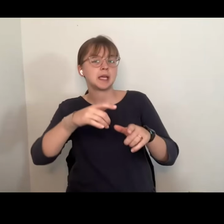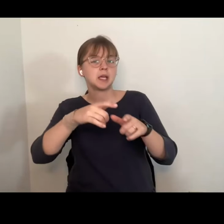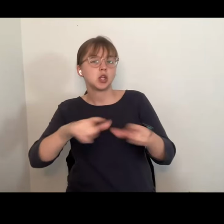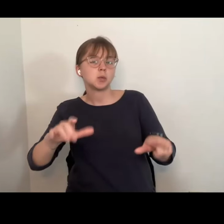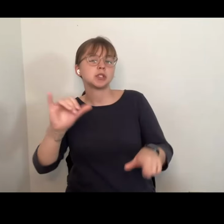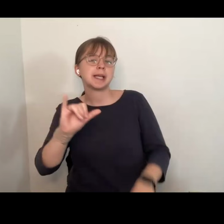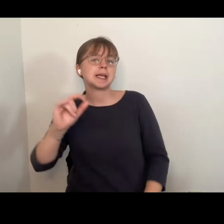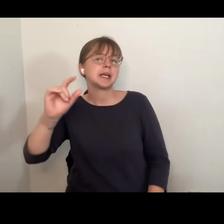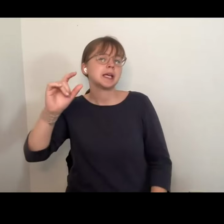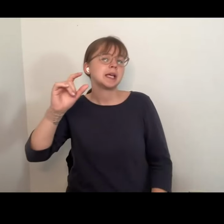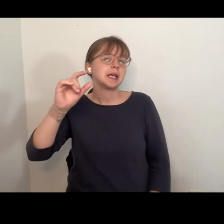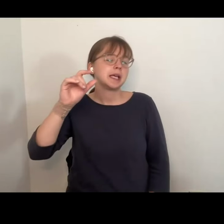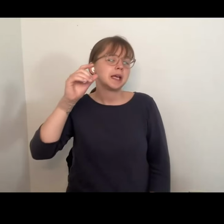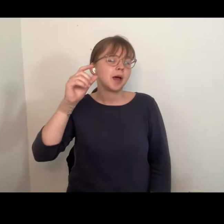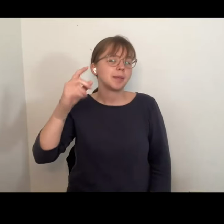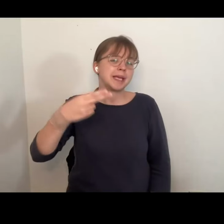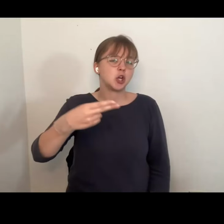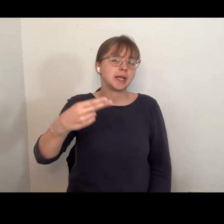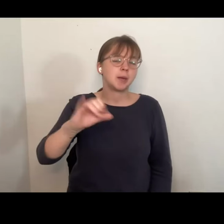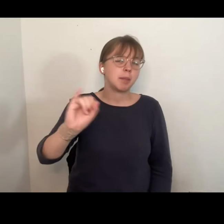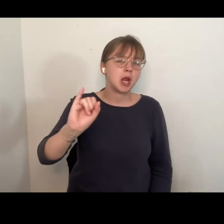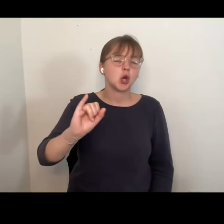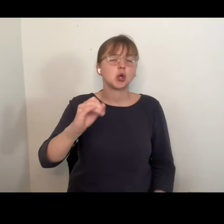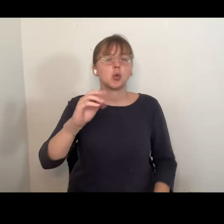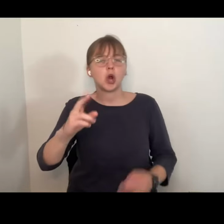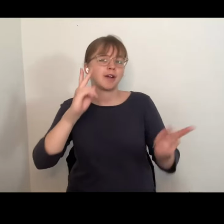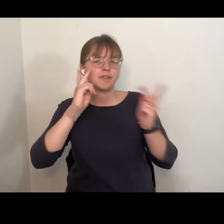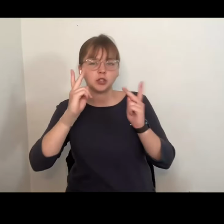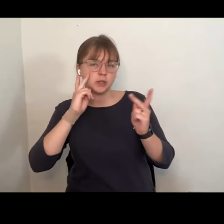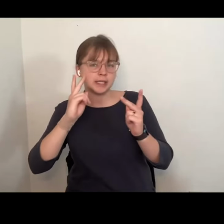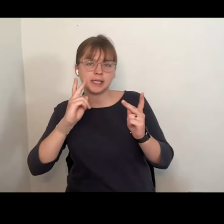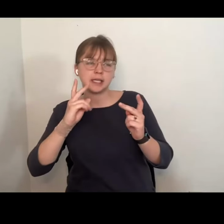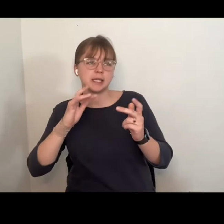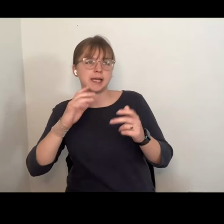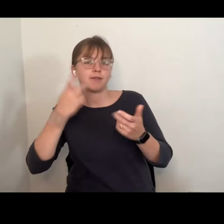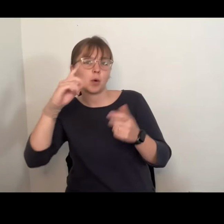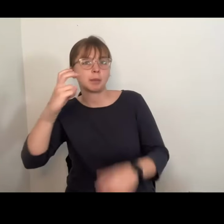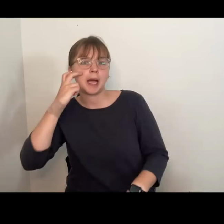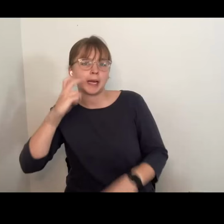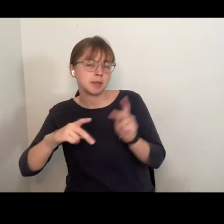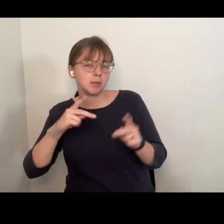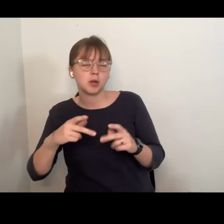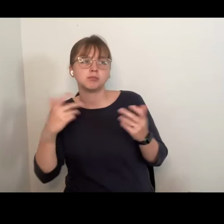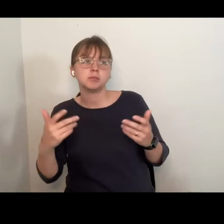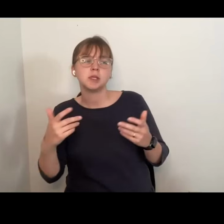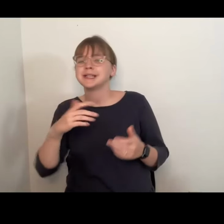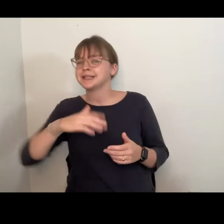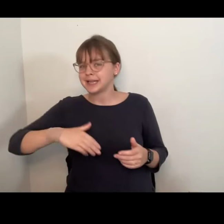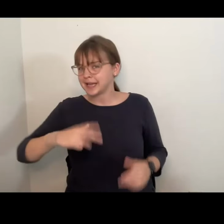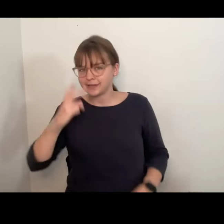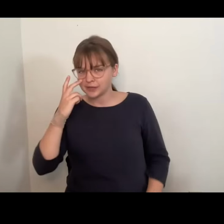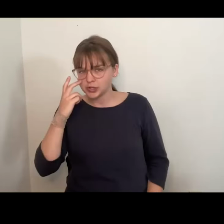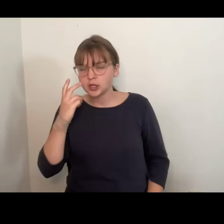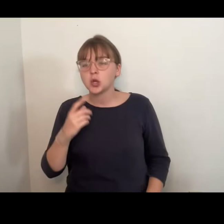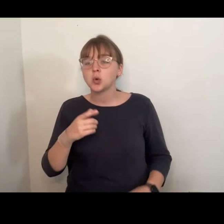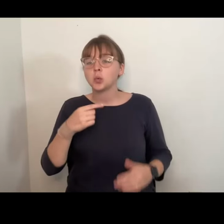or visually, so we don't have anything visually yet. We've been talking about doing that. We do have, we are translating